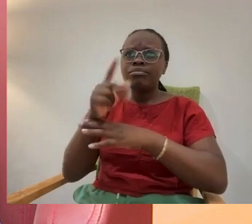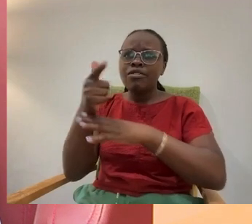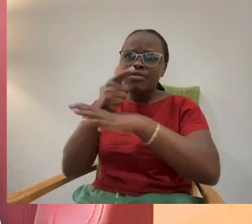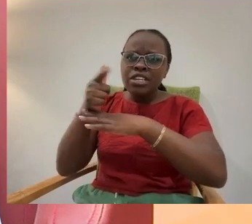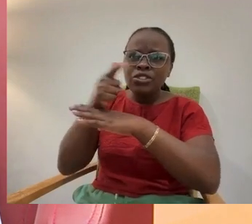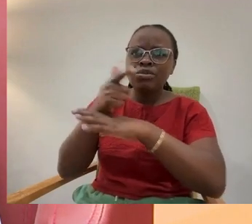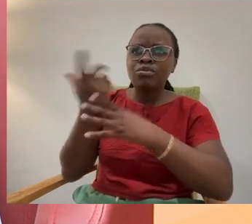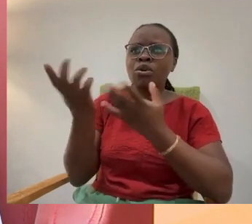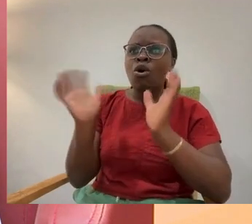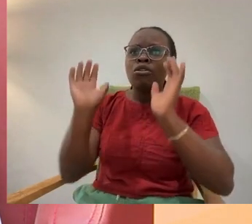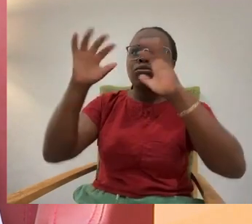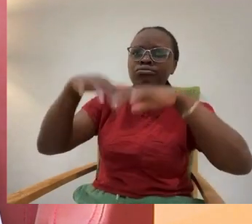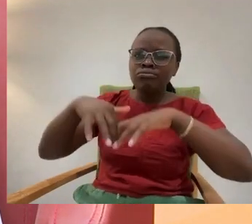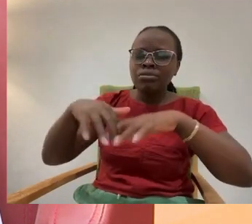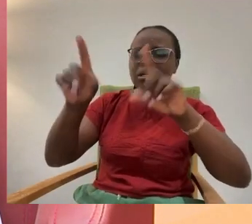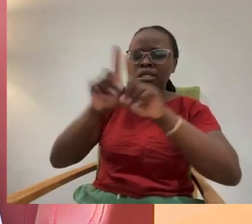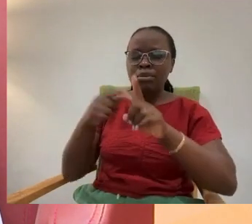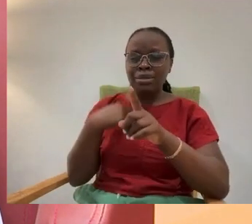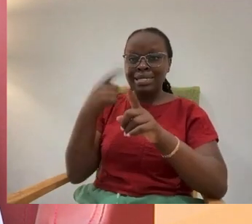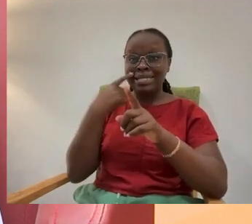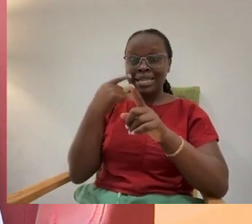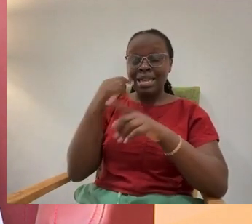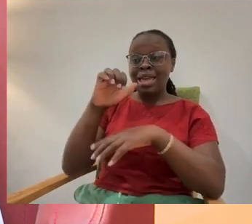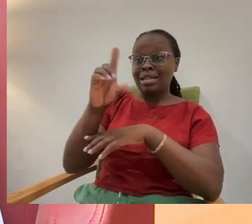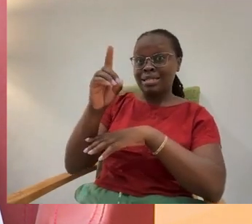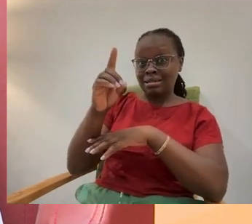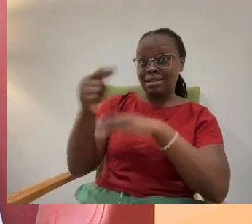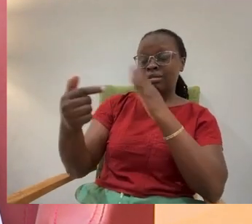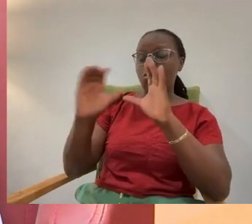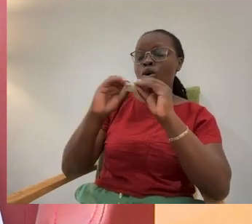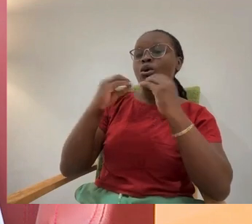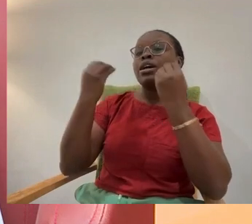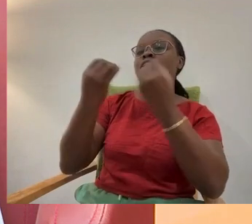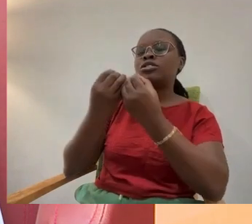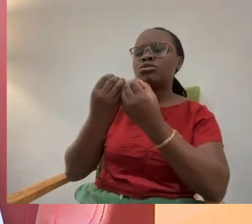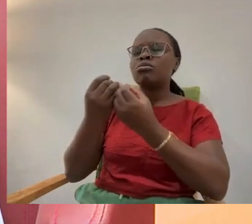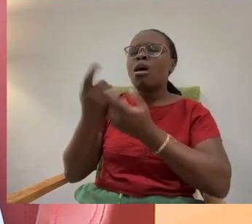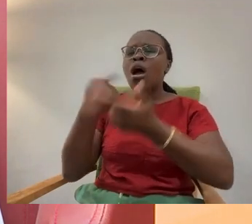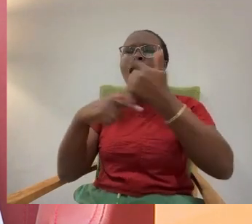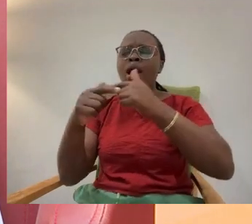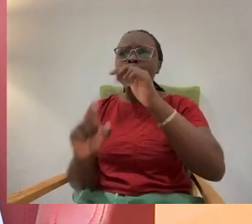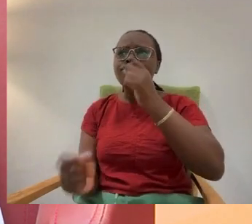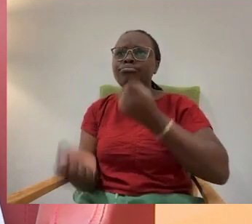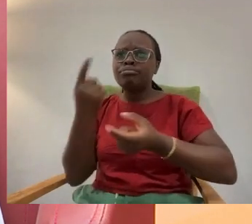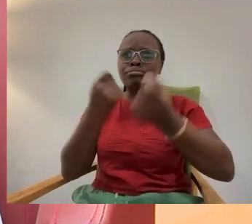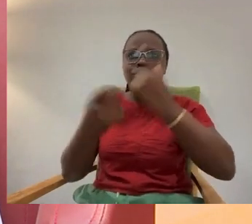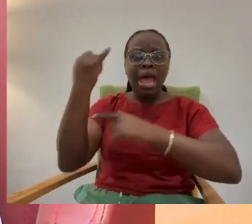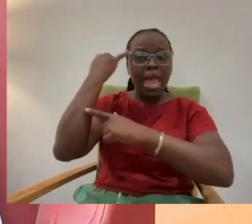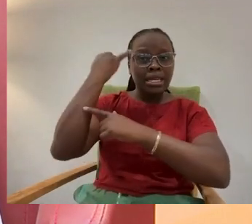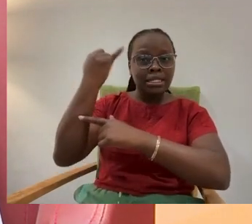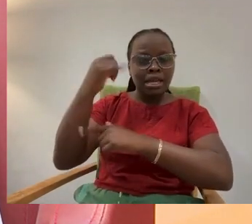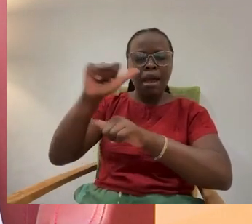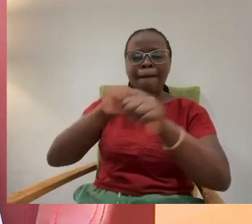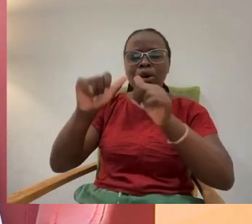seen EdTech companies come up with different solutions like apps that deliver content.